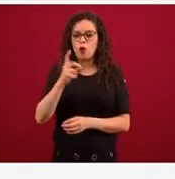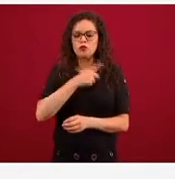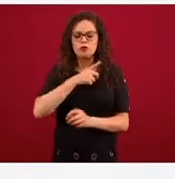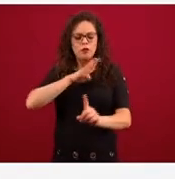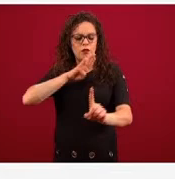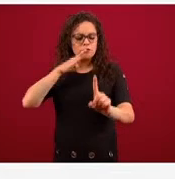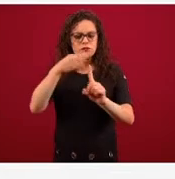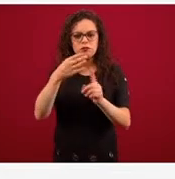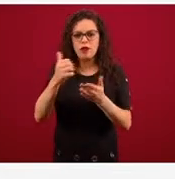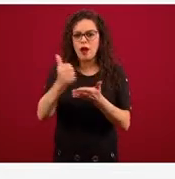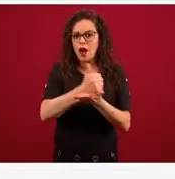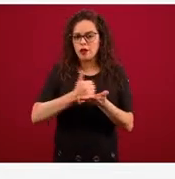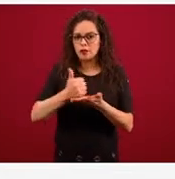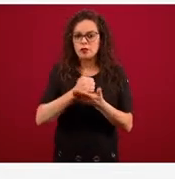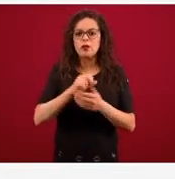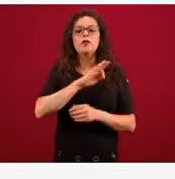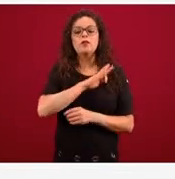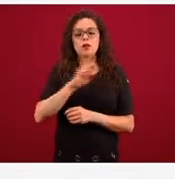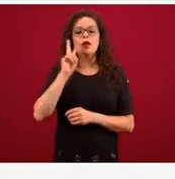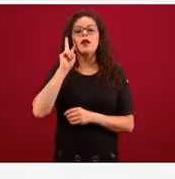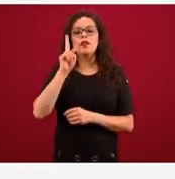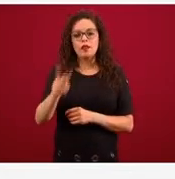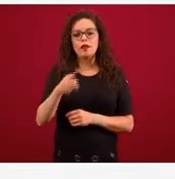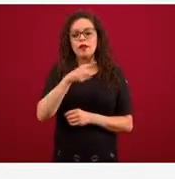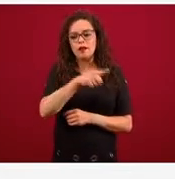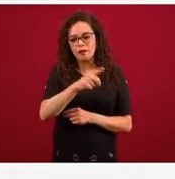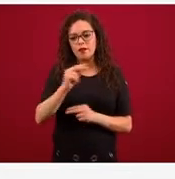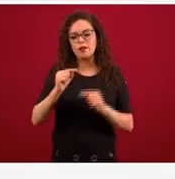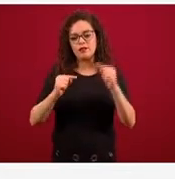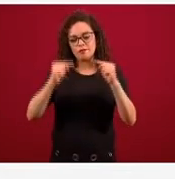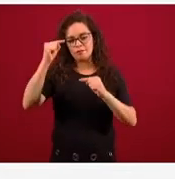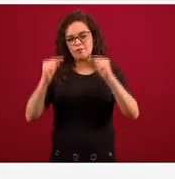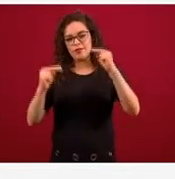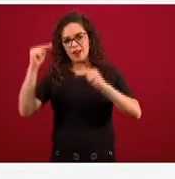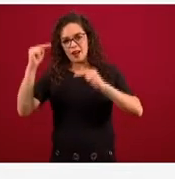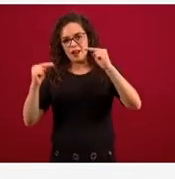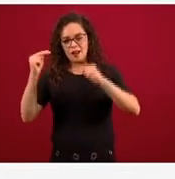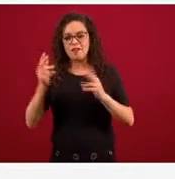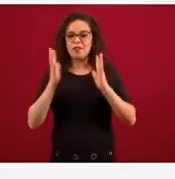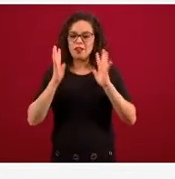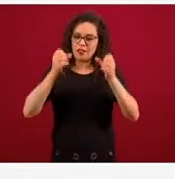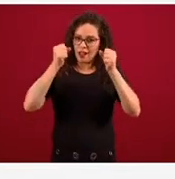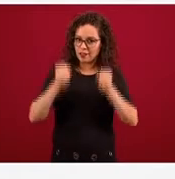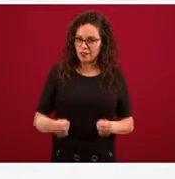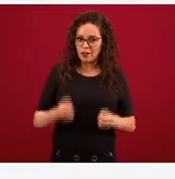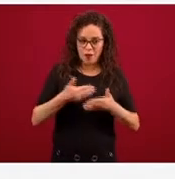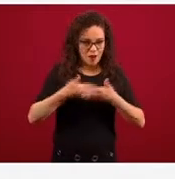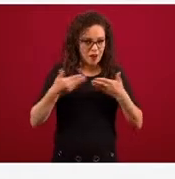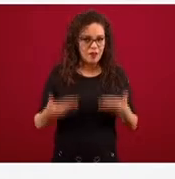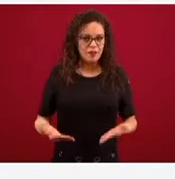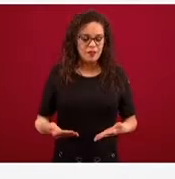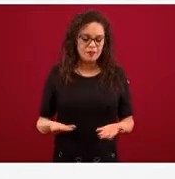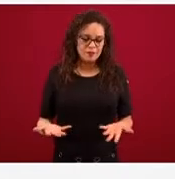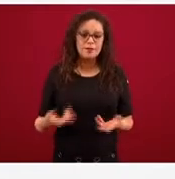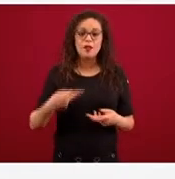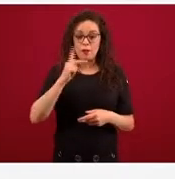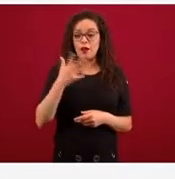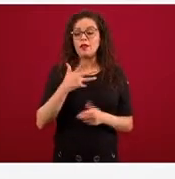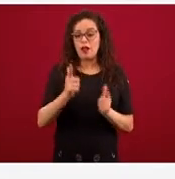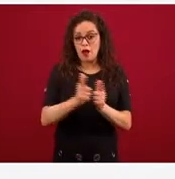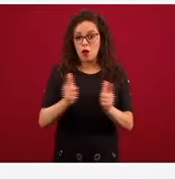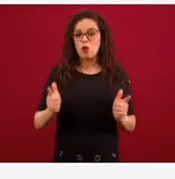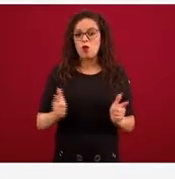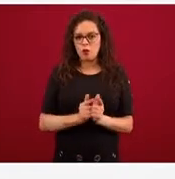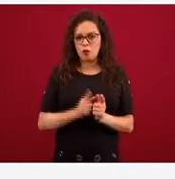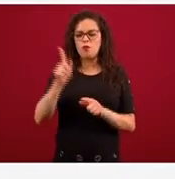bueno, dark podemos blue, entonces en su then we momento can ver un poco see la the tendencia ones de that cuáles son las have que ya se actually han been confirmed. confirmado hasta el momento. Pero So tenemos ahí un the grupo que son